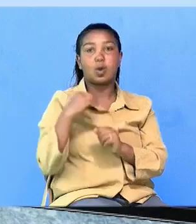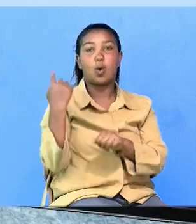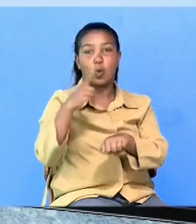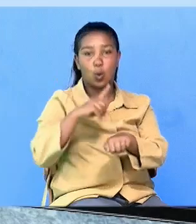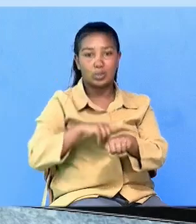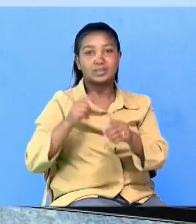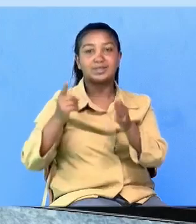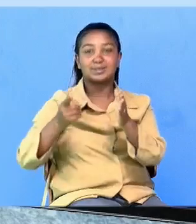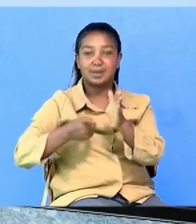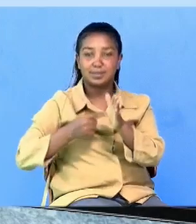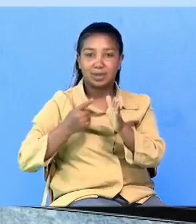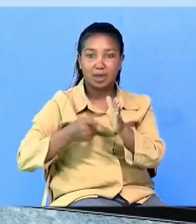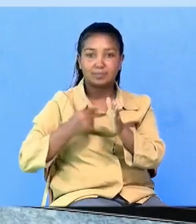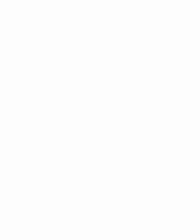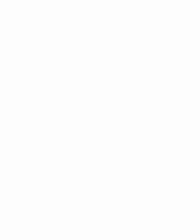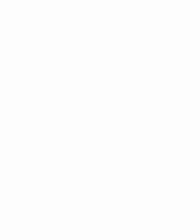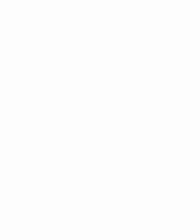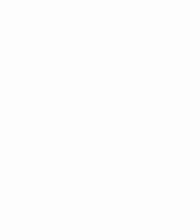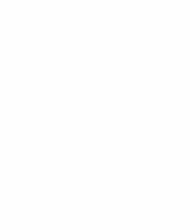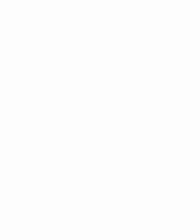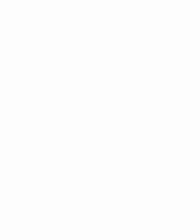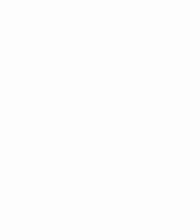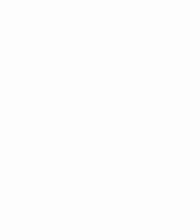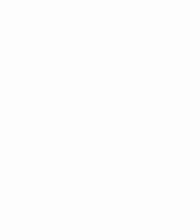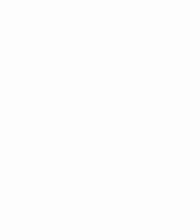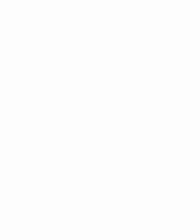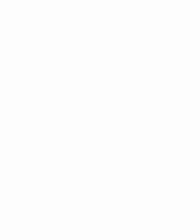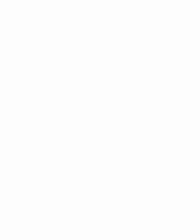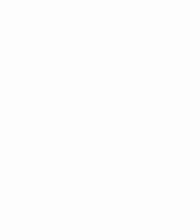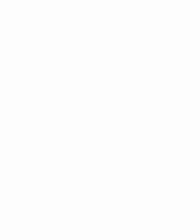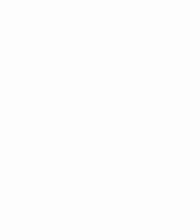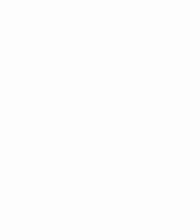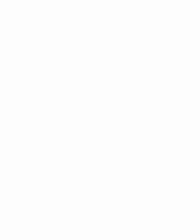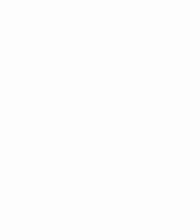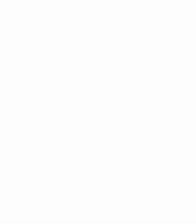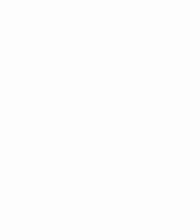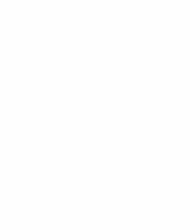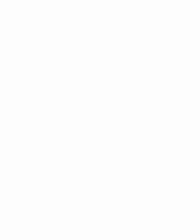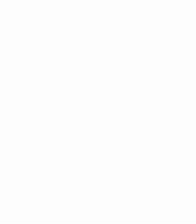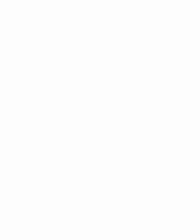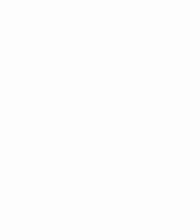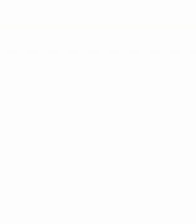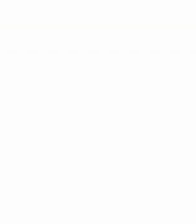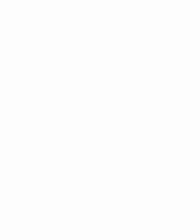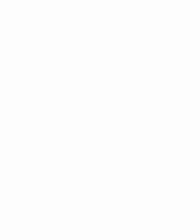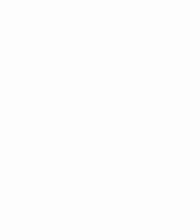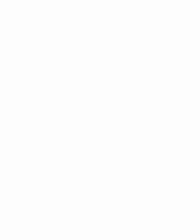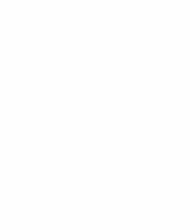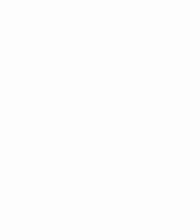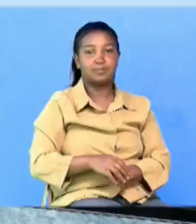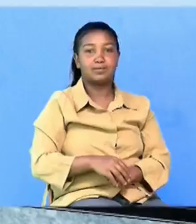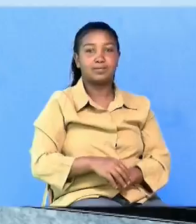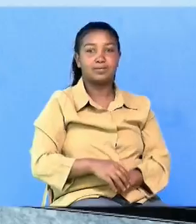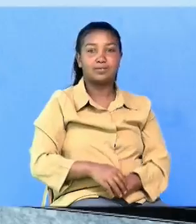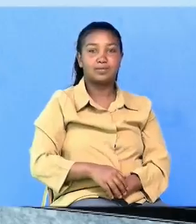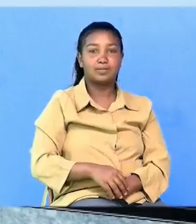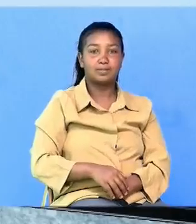Always, sometimes, usually, never is also another adverb, okay?